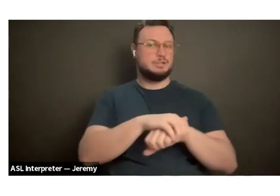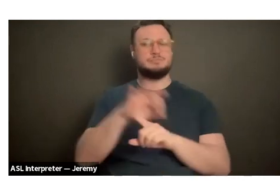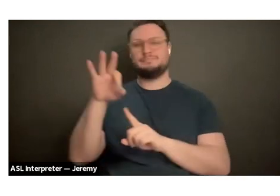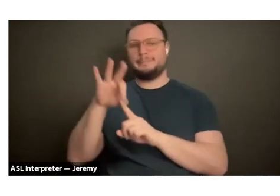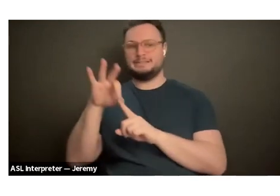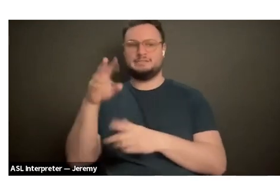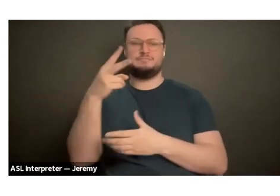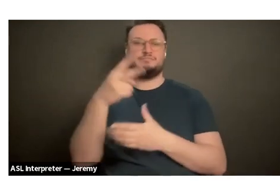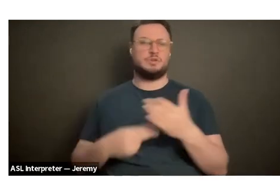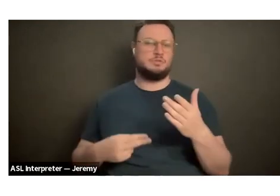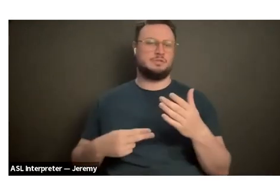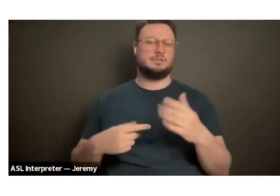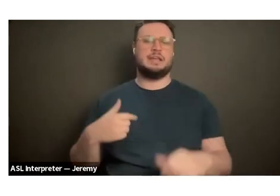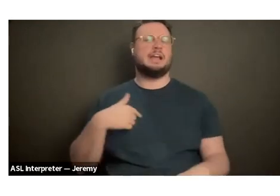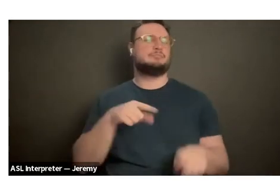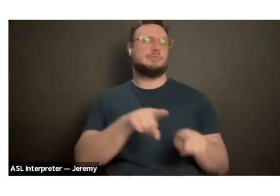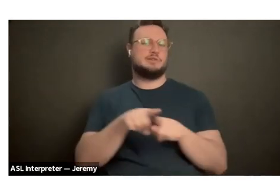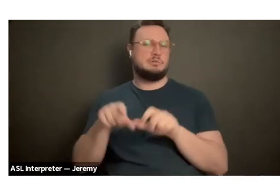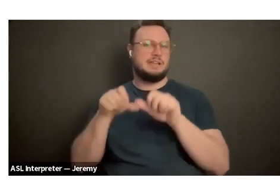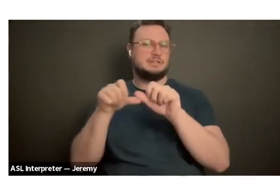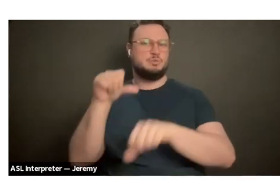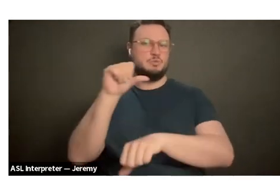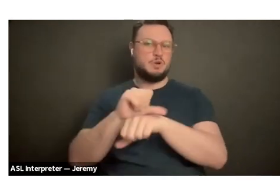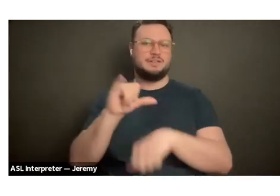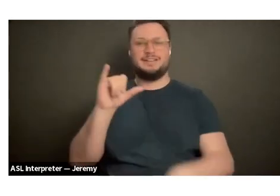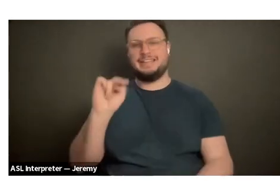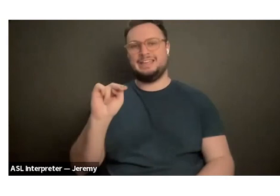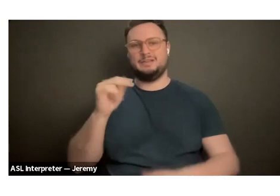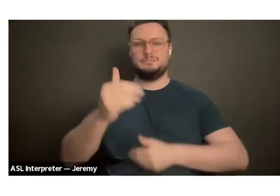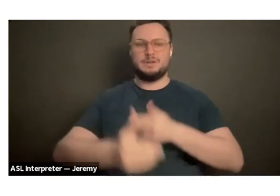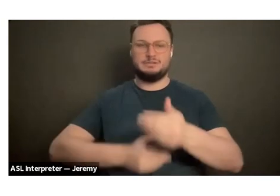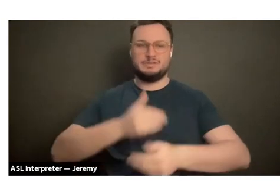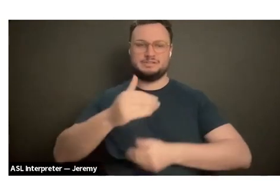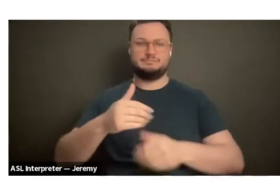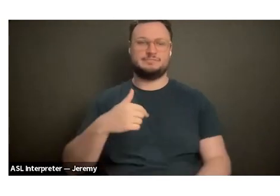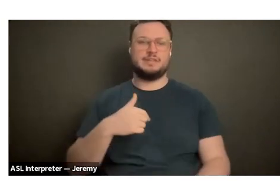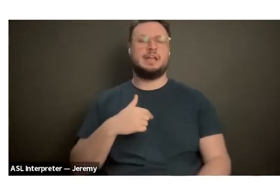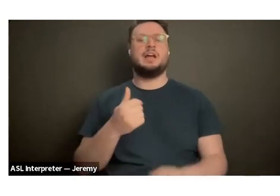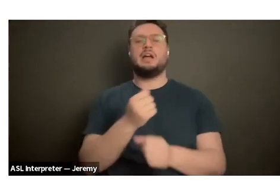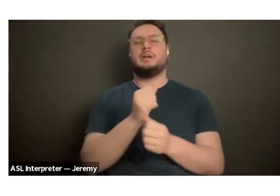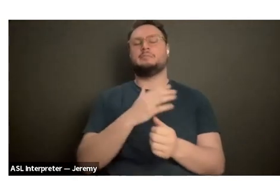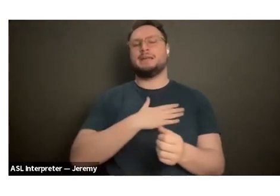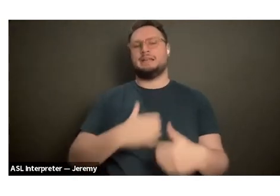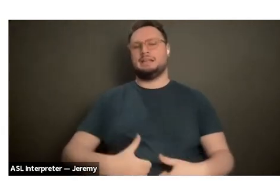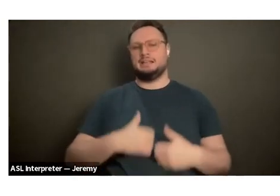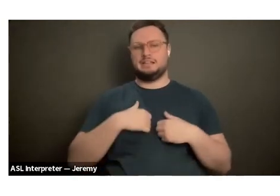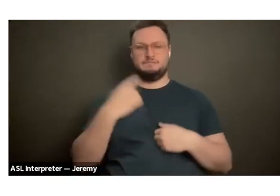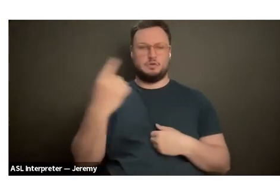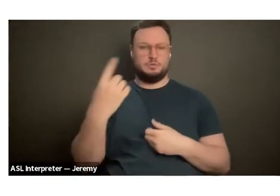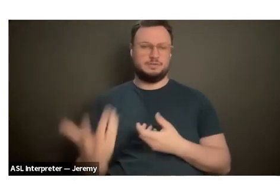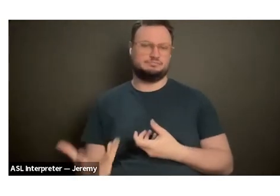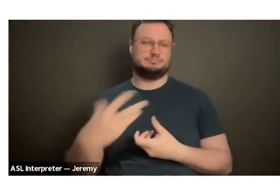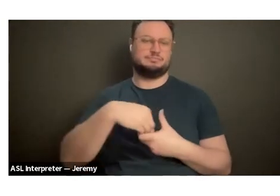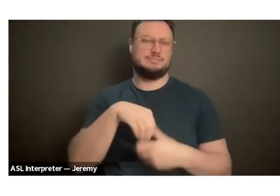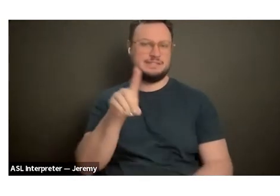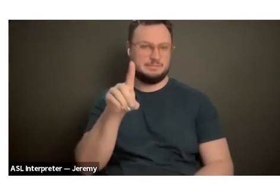continual work in progress, and I daringly integrate disability. Next slide, please. Next point. And